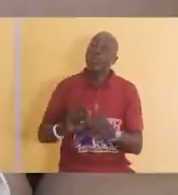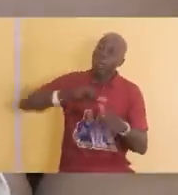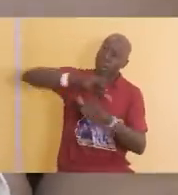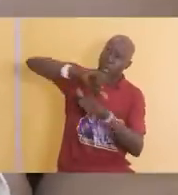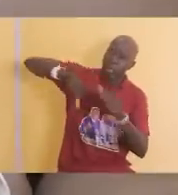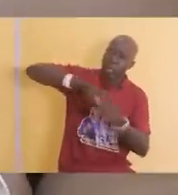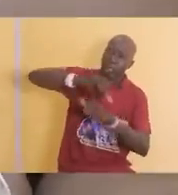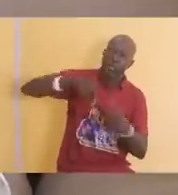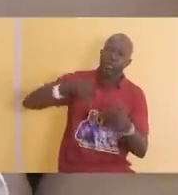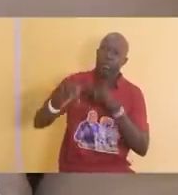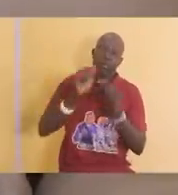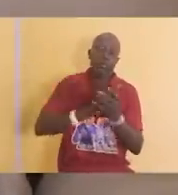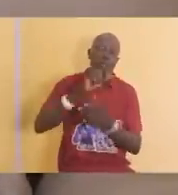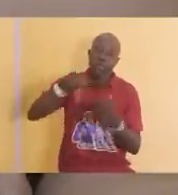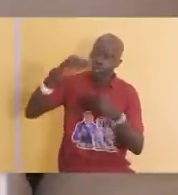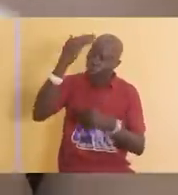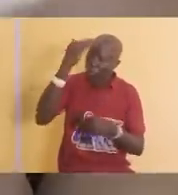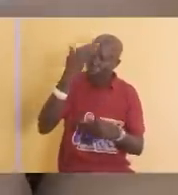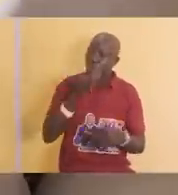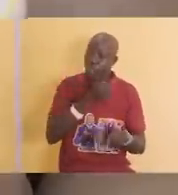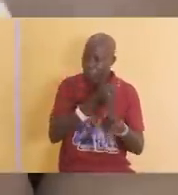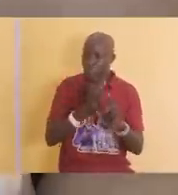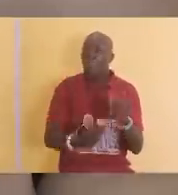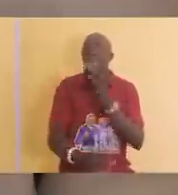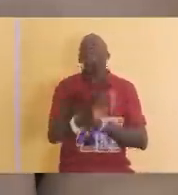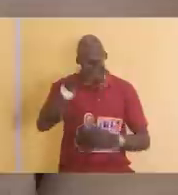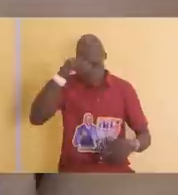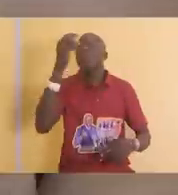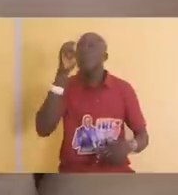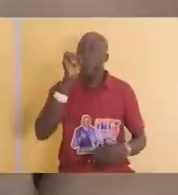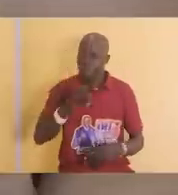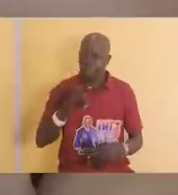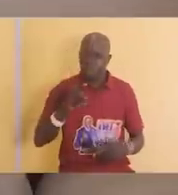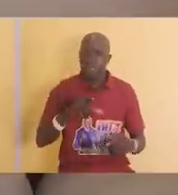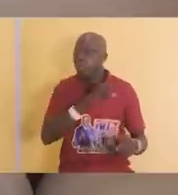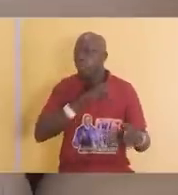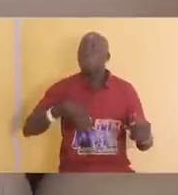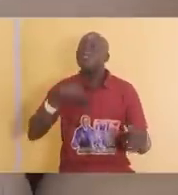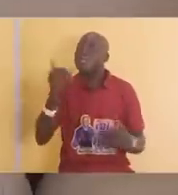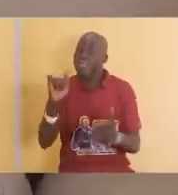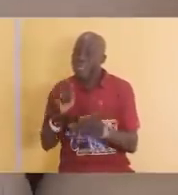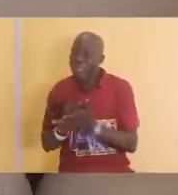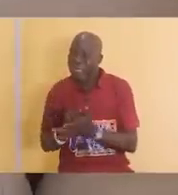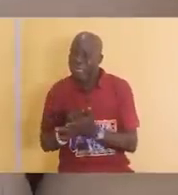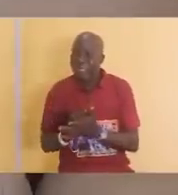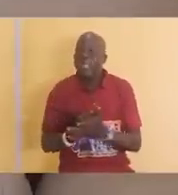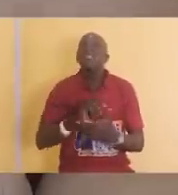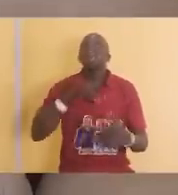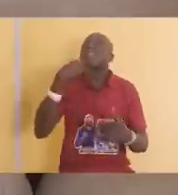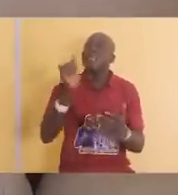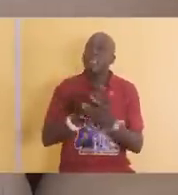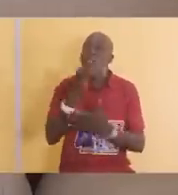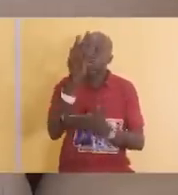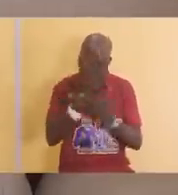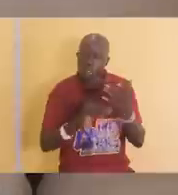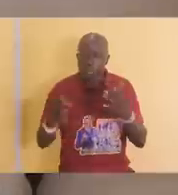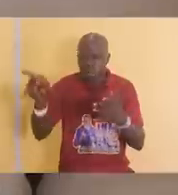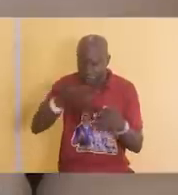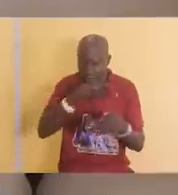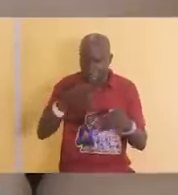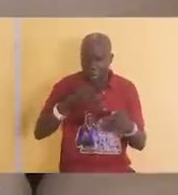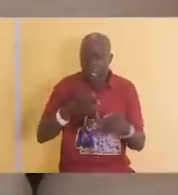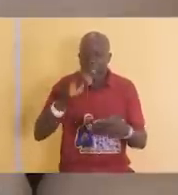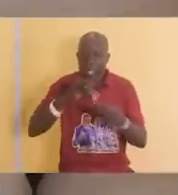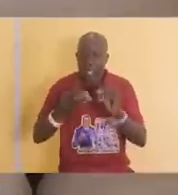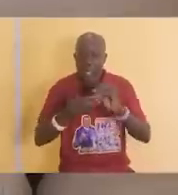with all. The Lord commands to me. The Lord said, you told me the sound will read. You